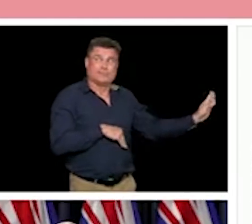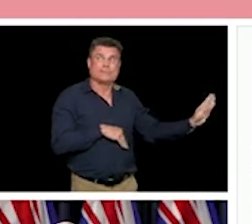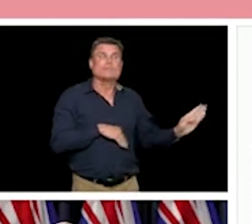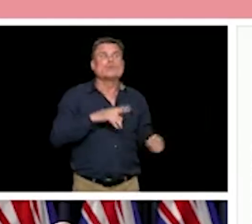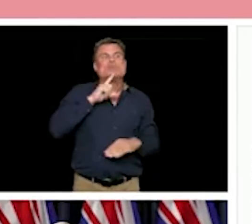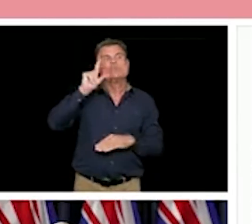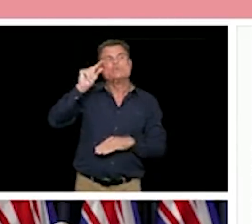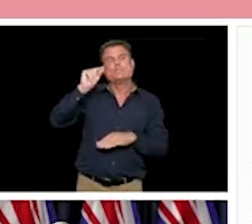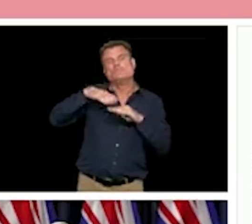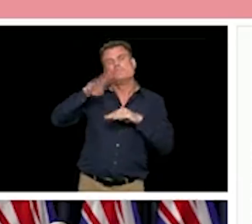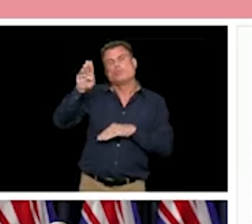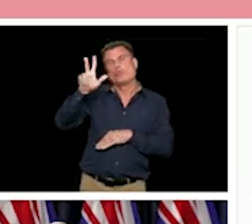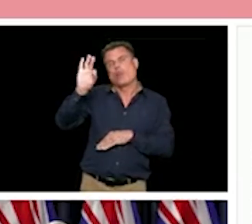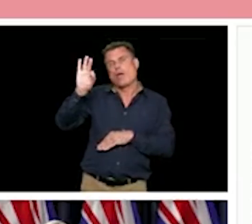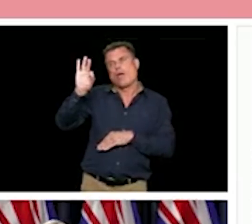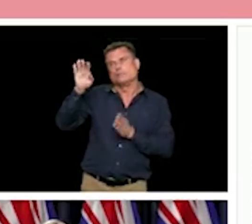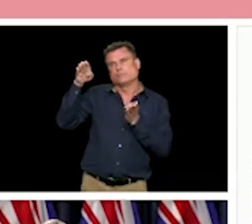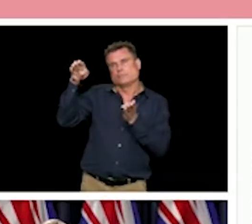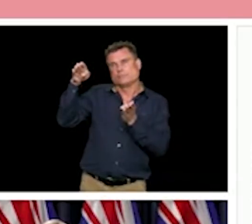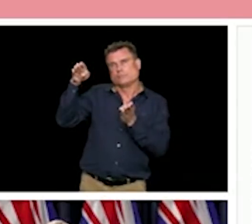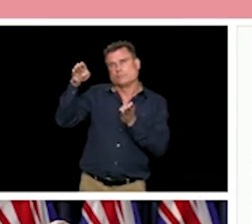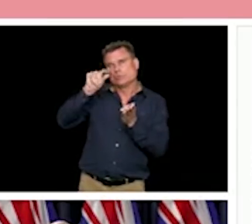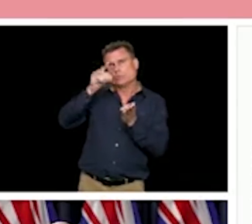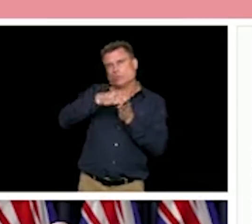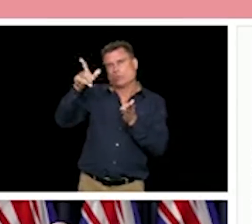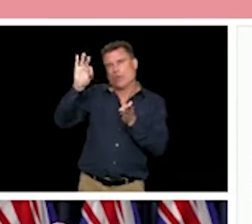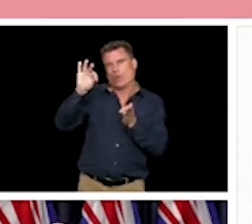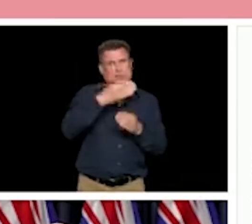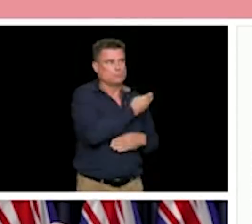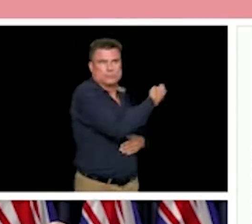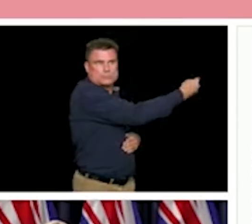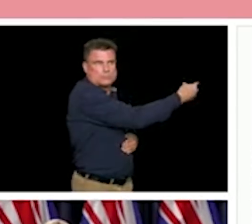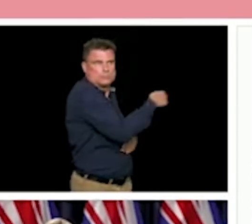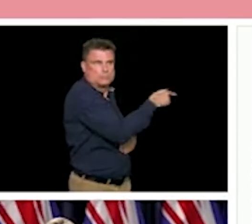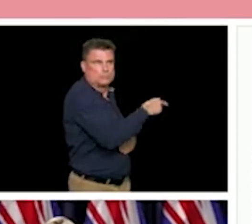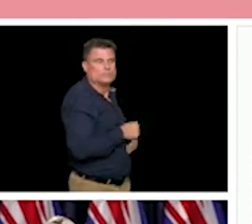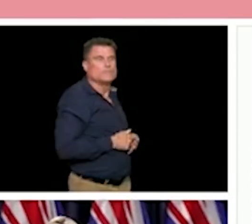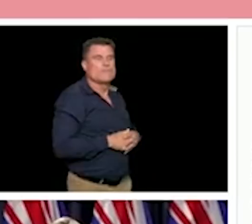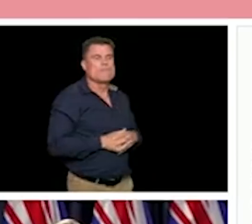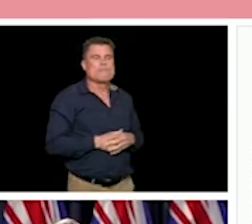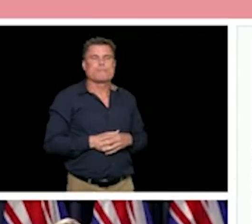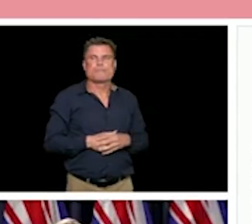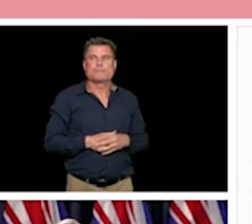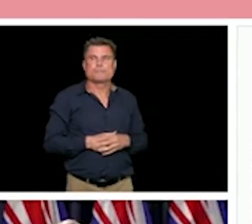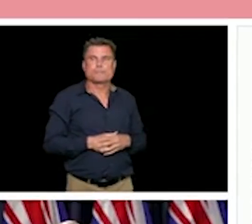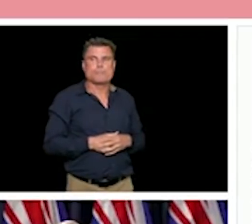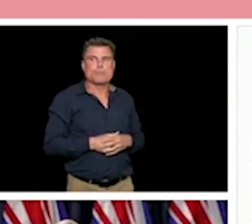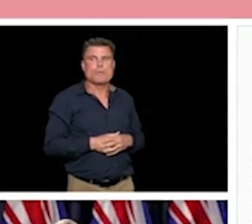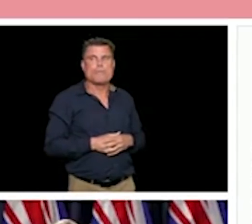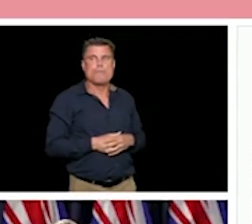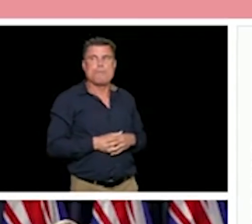then from 20 to 39. And what we see over the 3 phases of our pandemic here in BC is that we've moved from